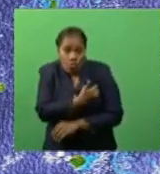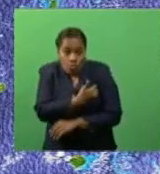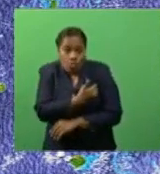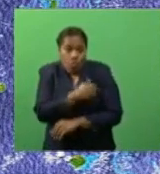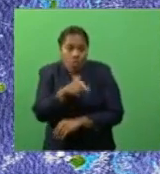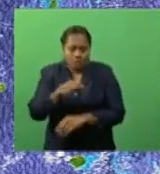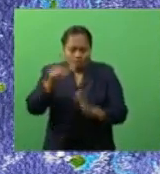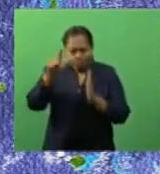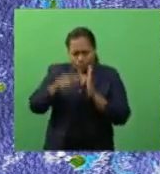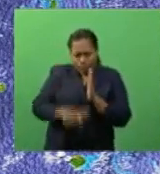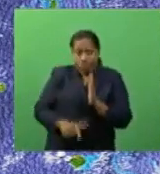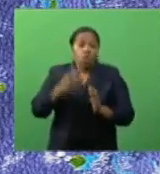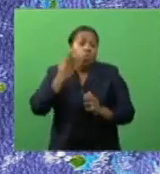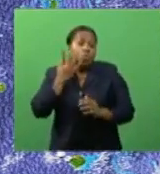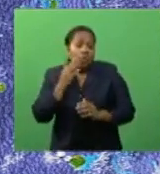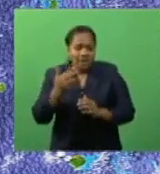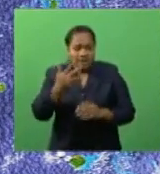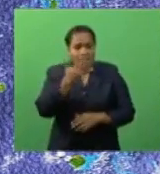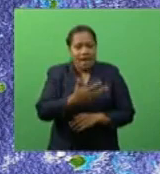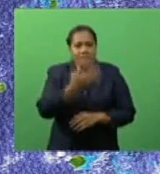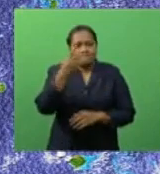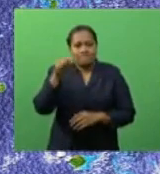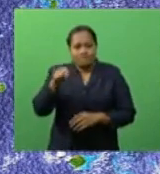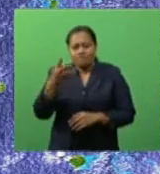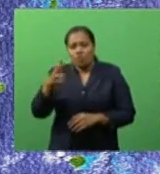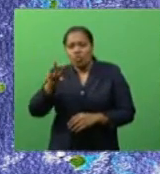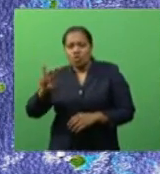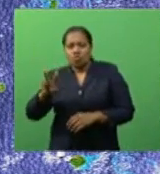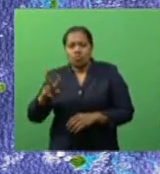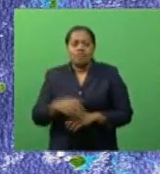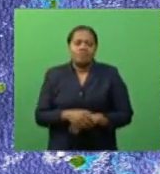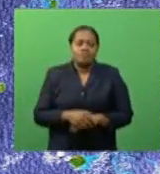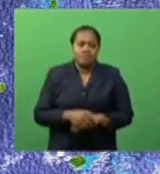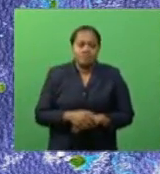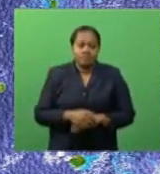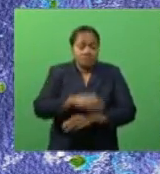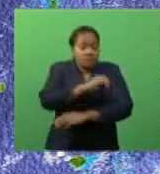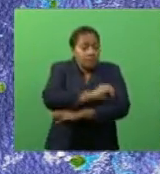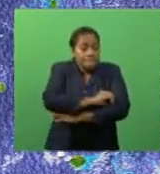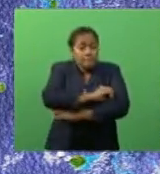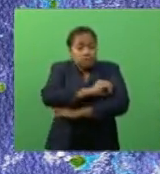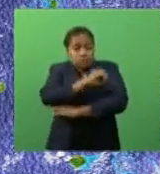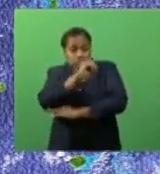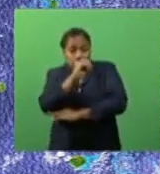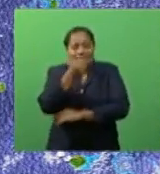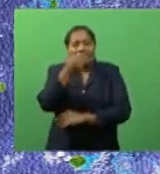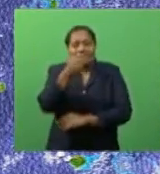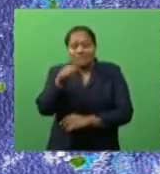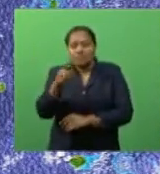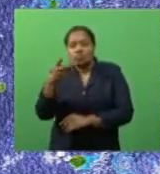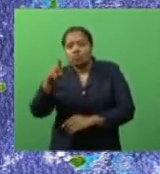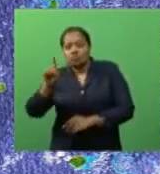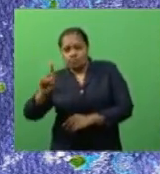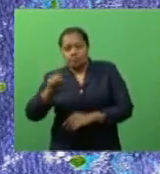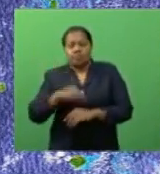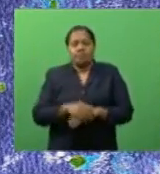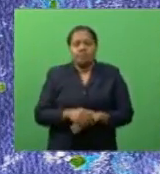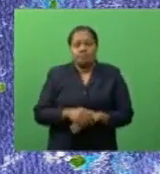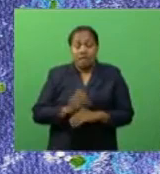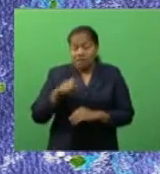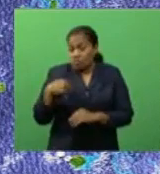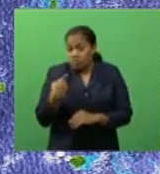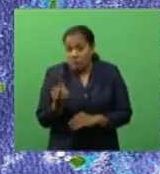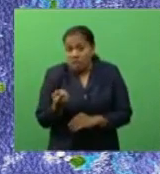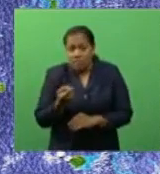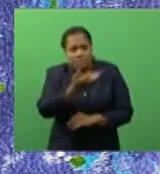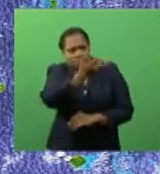low tide at 9:42 a.m. Sunrise is at 6:21. Now, for tomorrow, it's